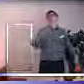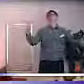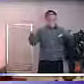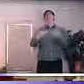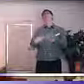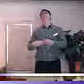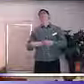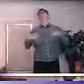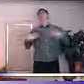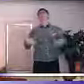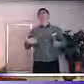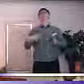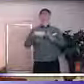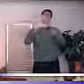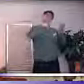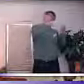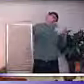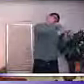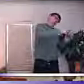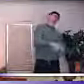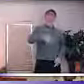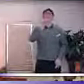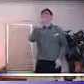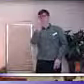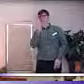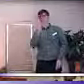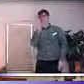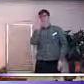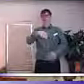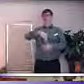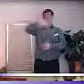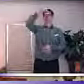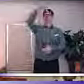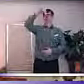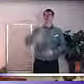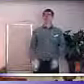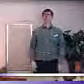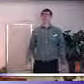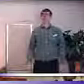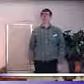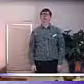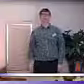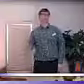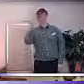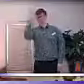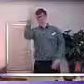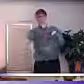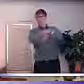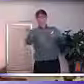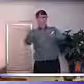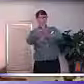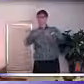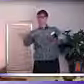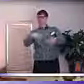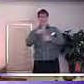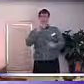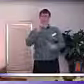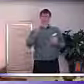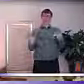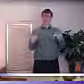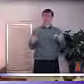life eternal, with our oneness with Spirit. For no matter what path you